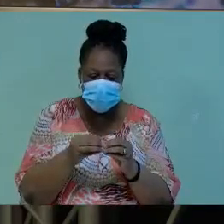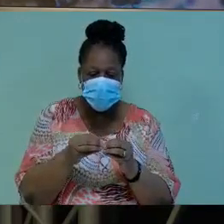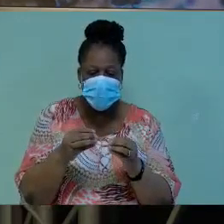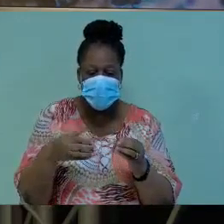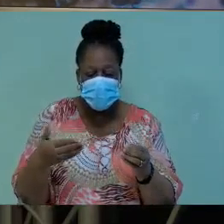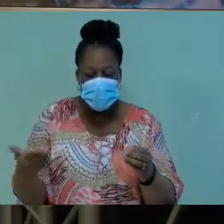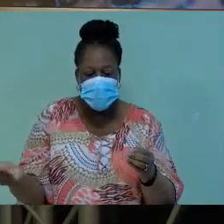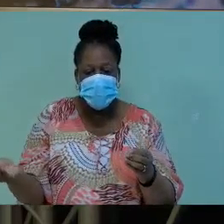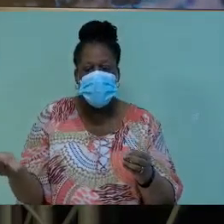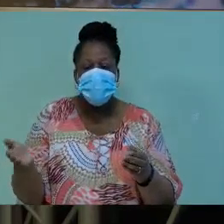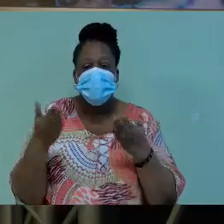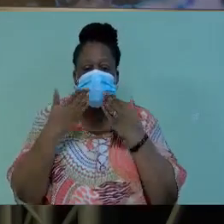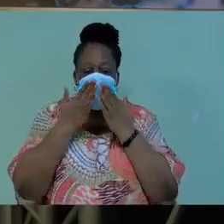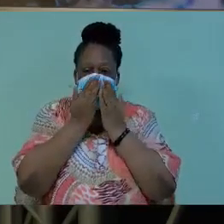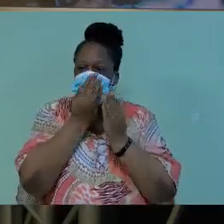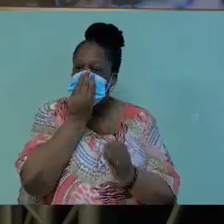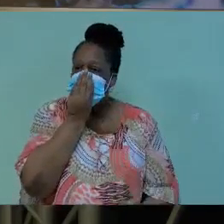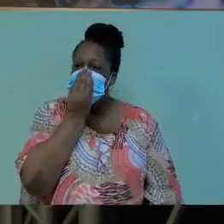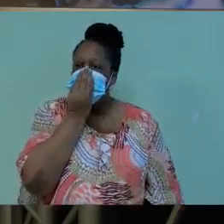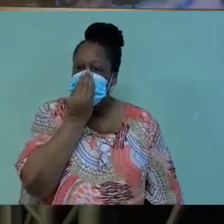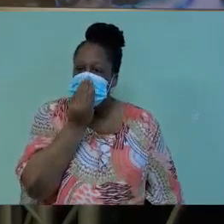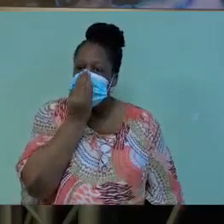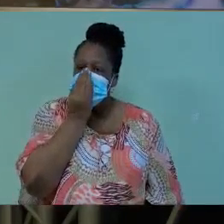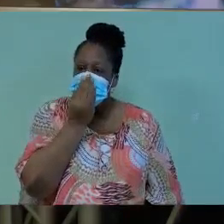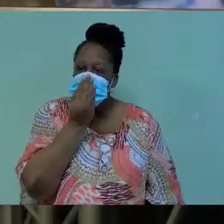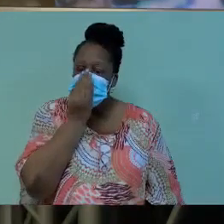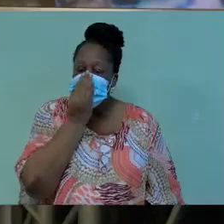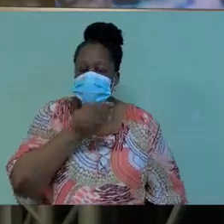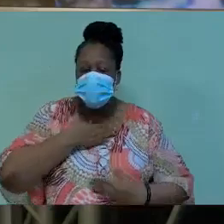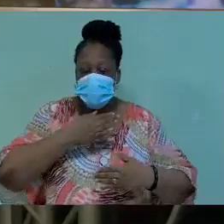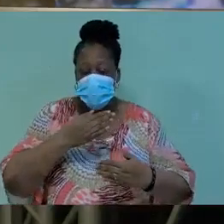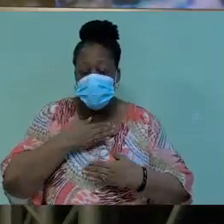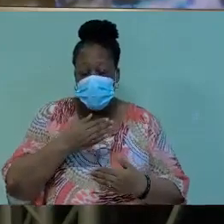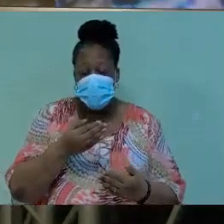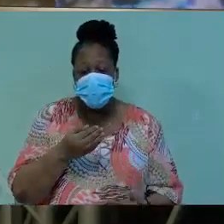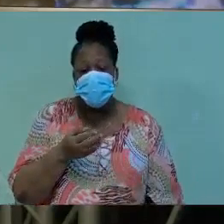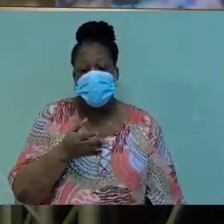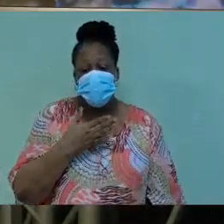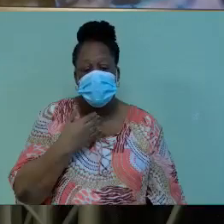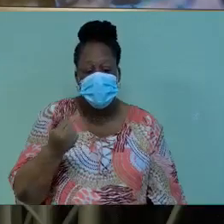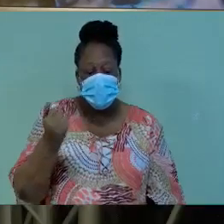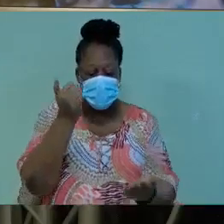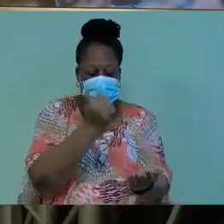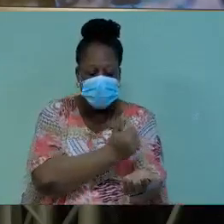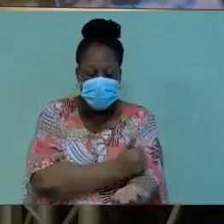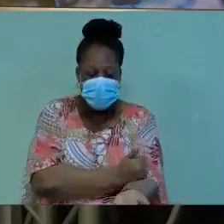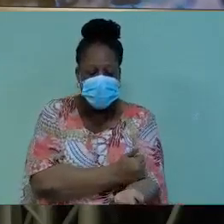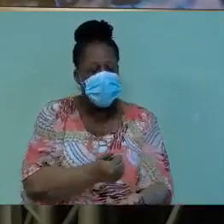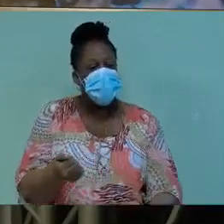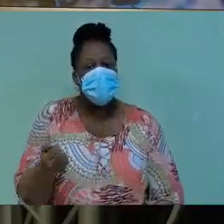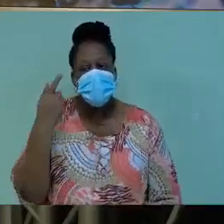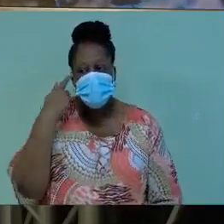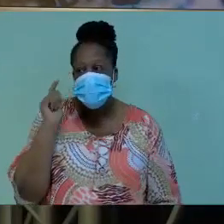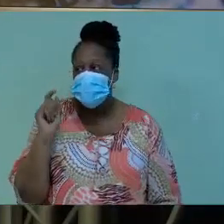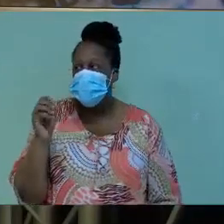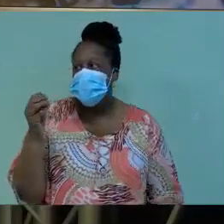as ventilators and drugs through the Organization of Eastern Caribbean's Pharmaceutical Procurement Services.